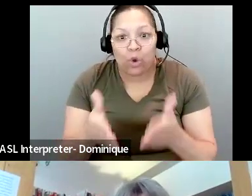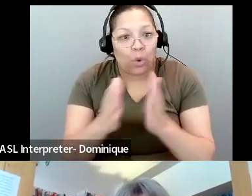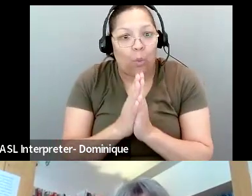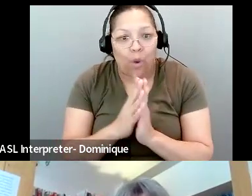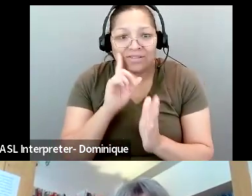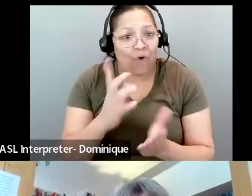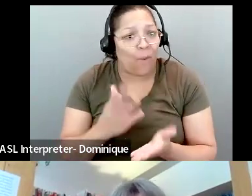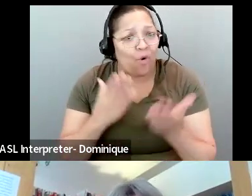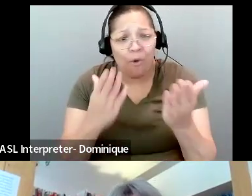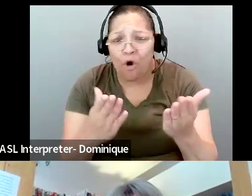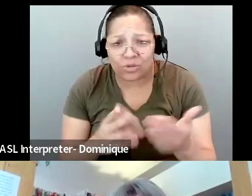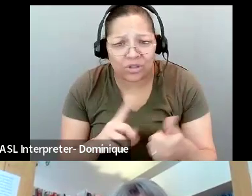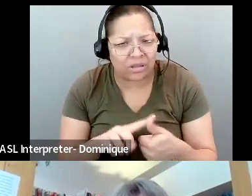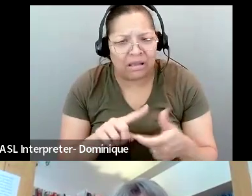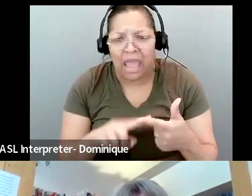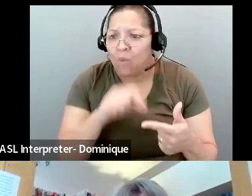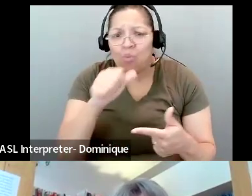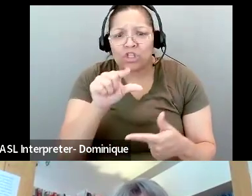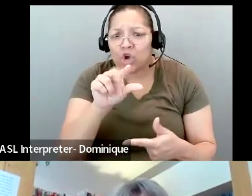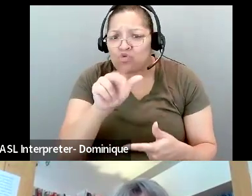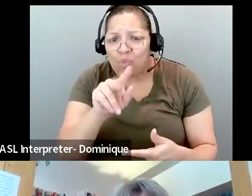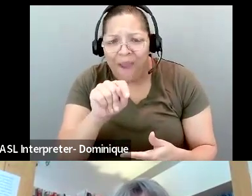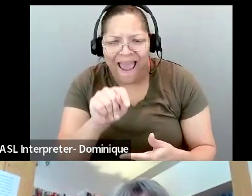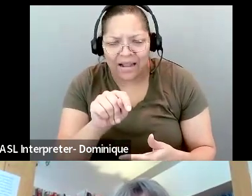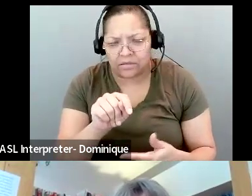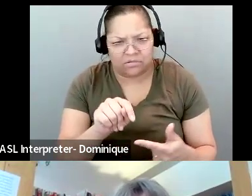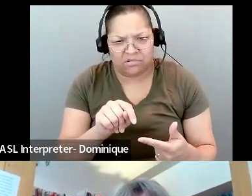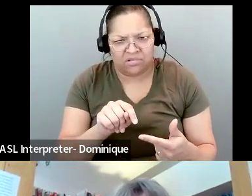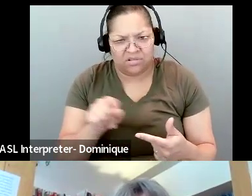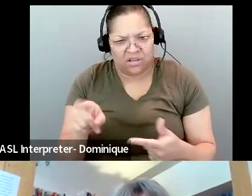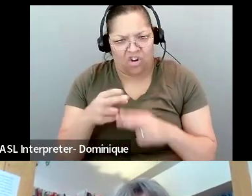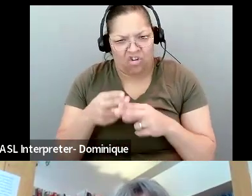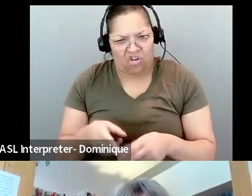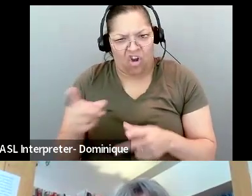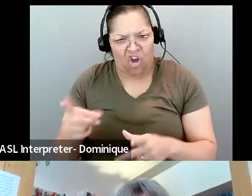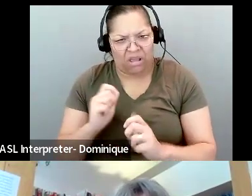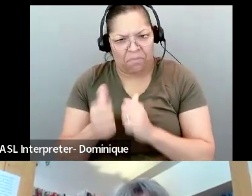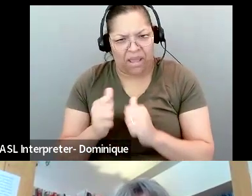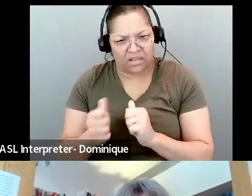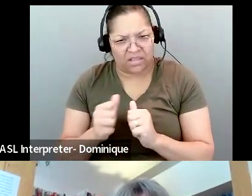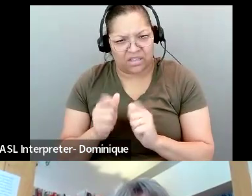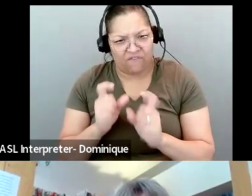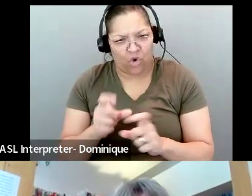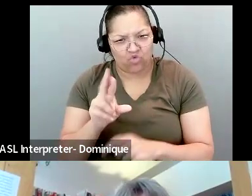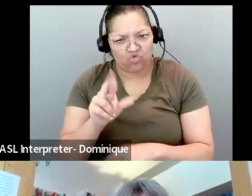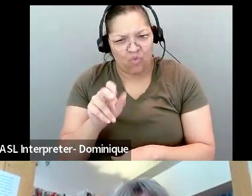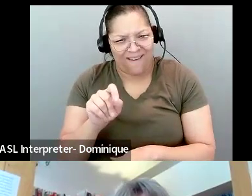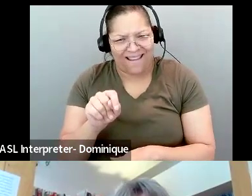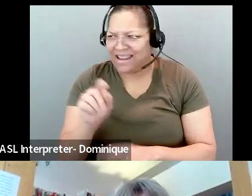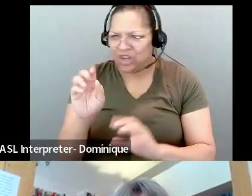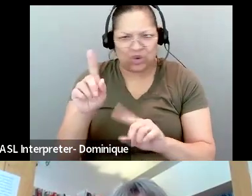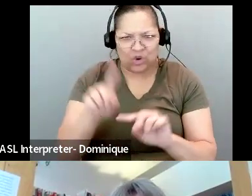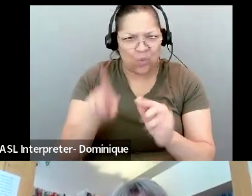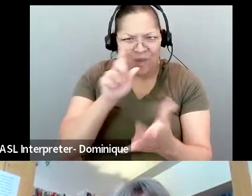for proposals. It wasn't a grant. It's a competitive contract. And there was nothing recognizable in it.